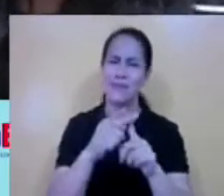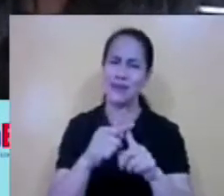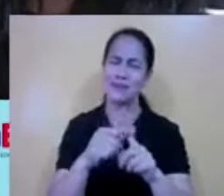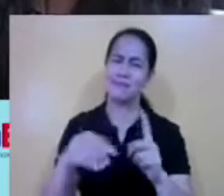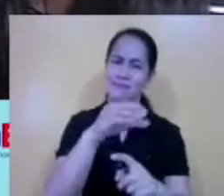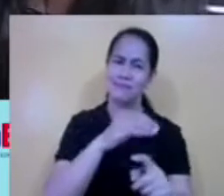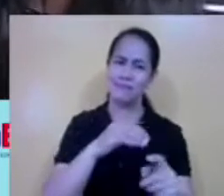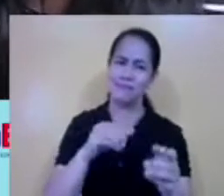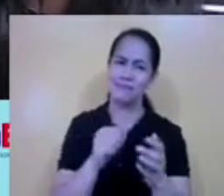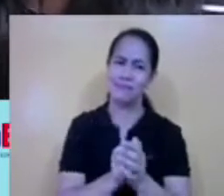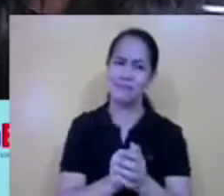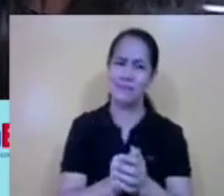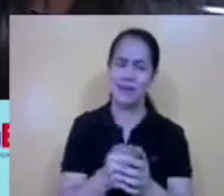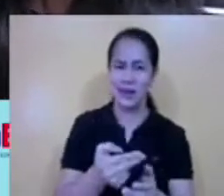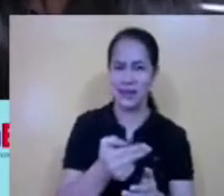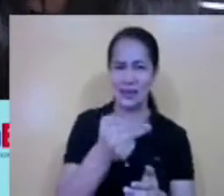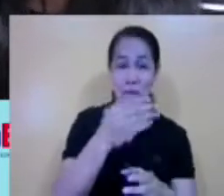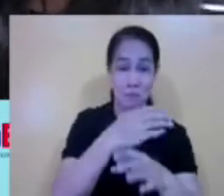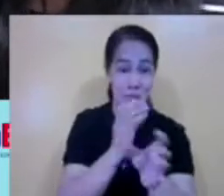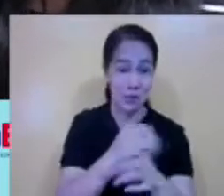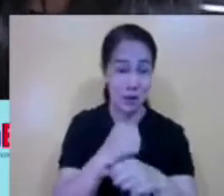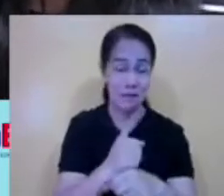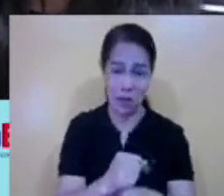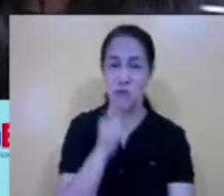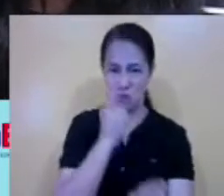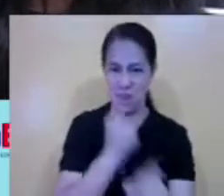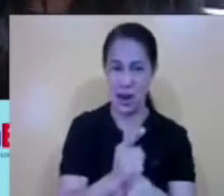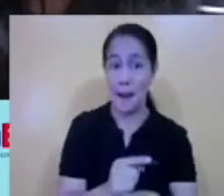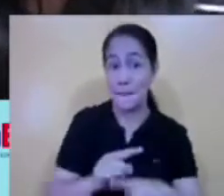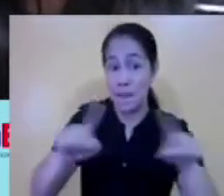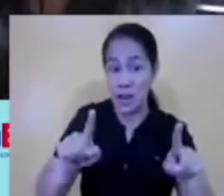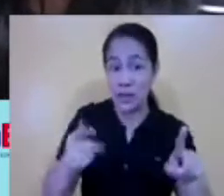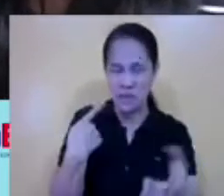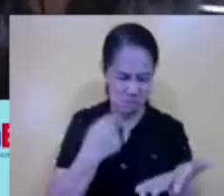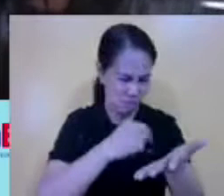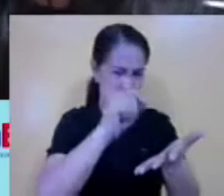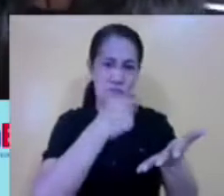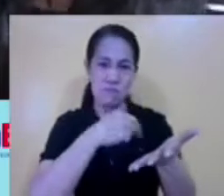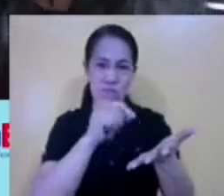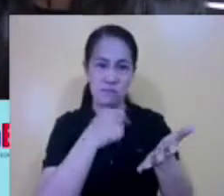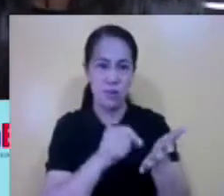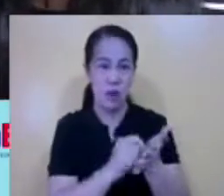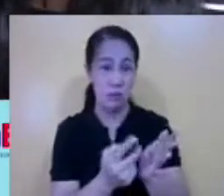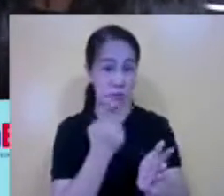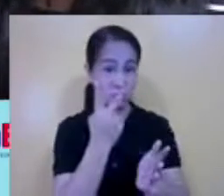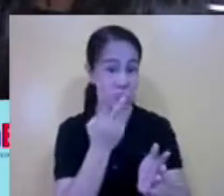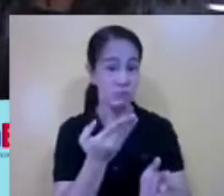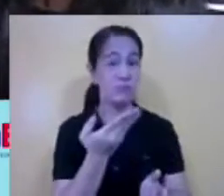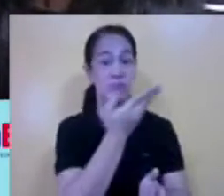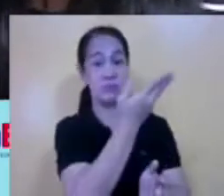mean KRA? So that's correct. But if you check on your screen, you have there our summary table